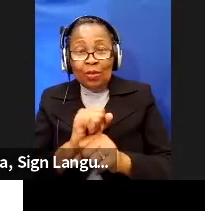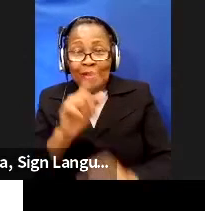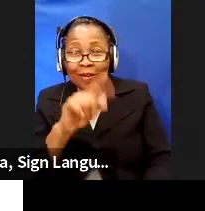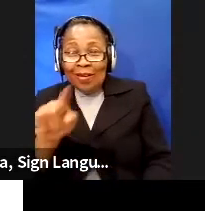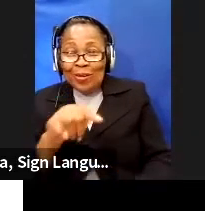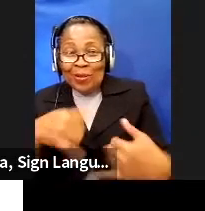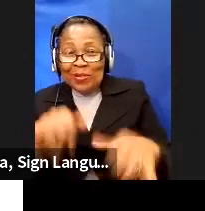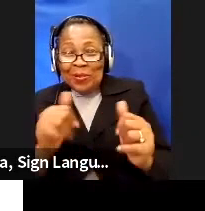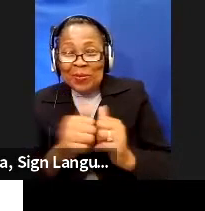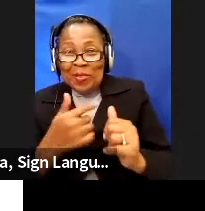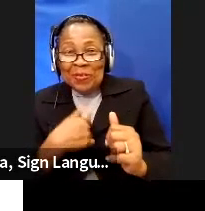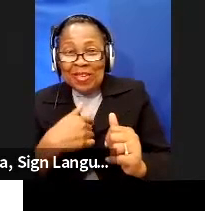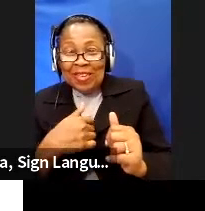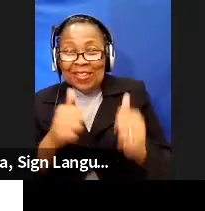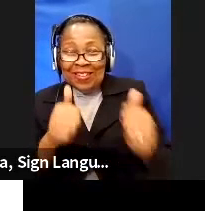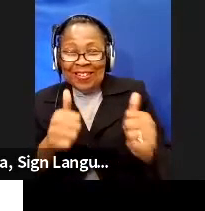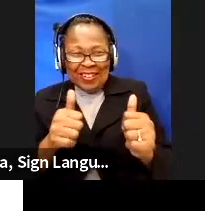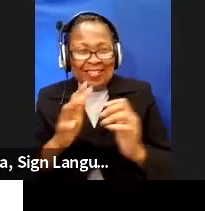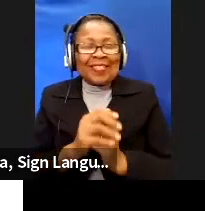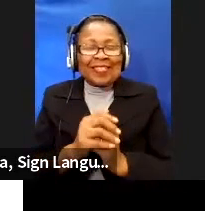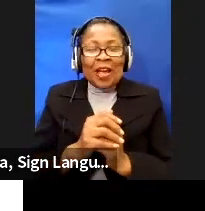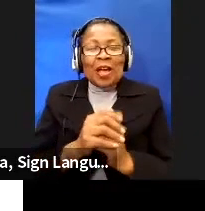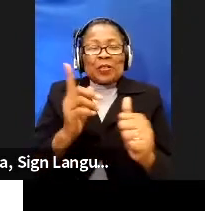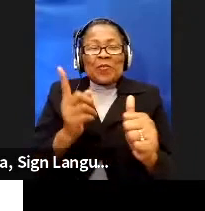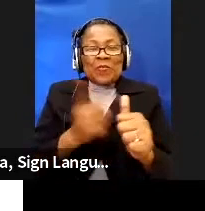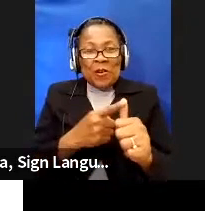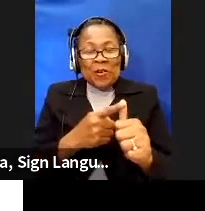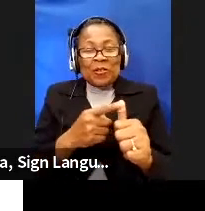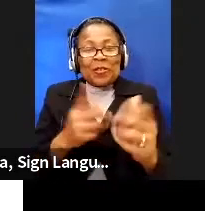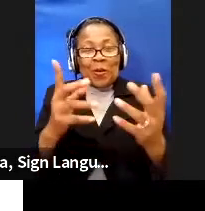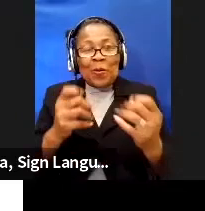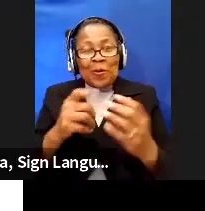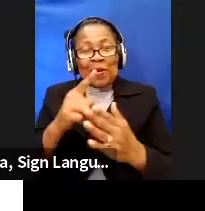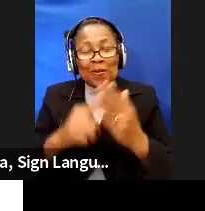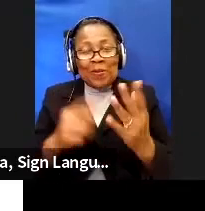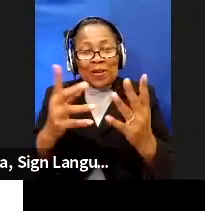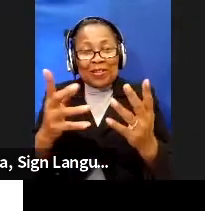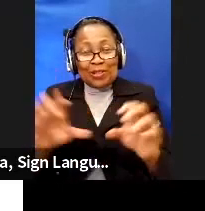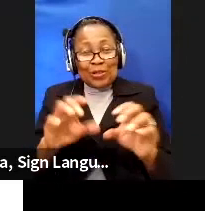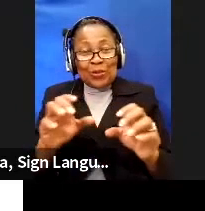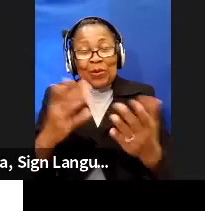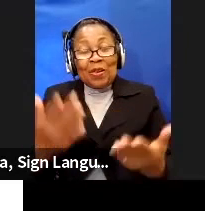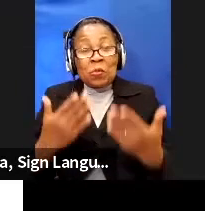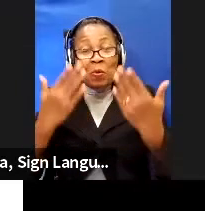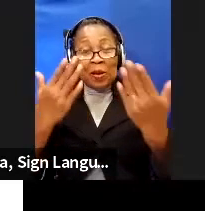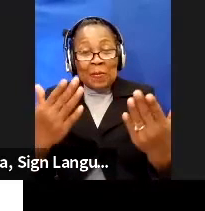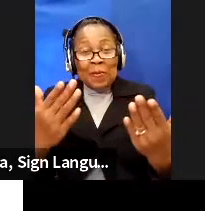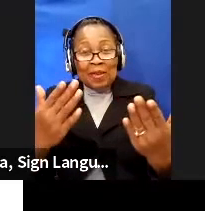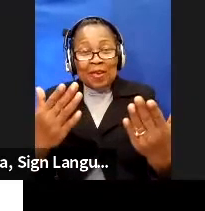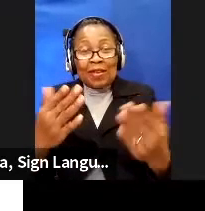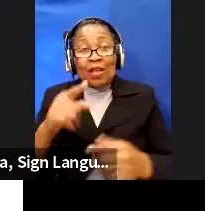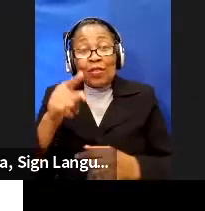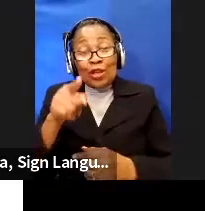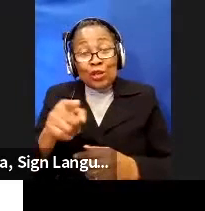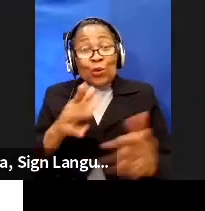Okay, that's good. All right, so first off, what I want to do is recommend that you plan